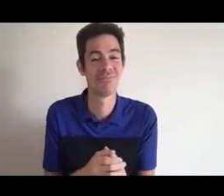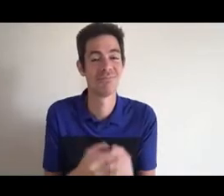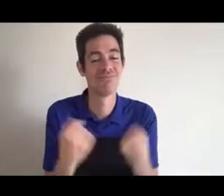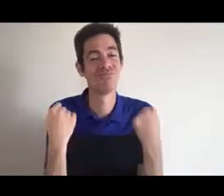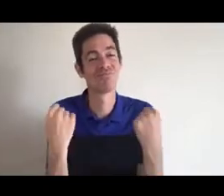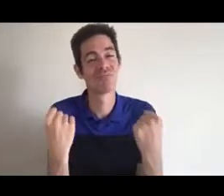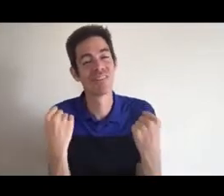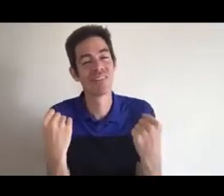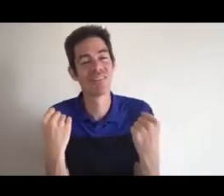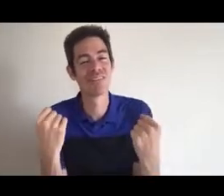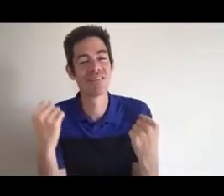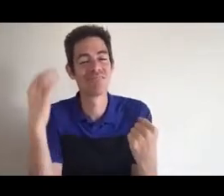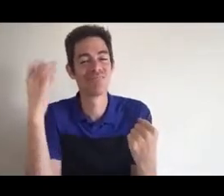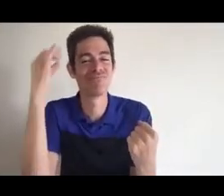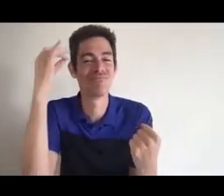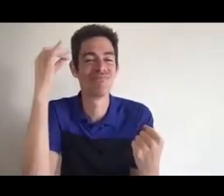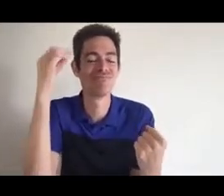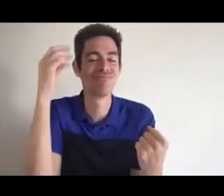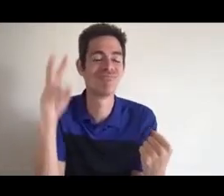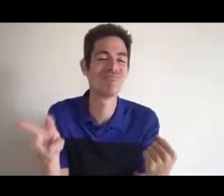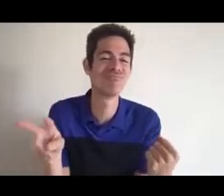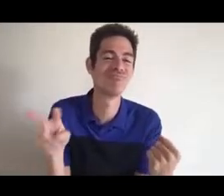So you would translate that to